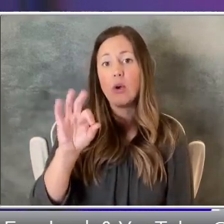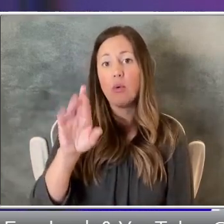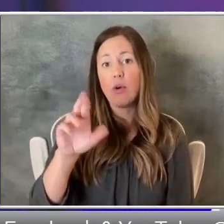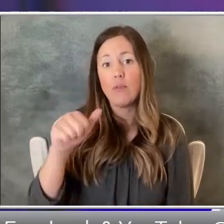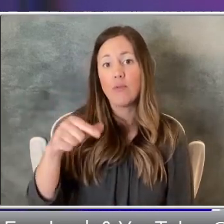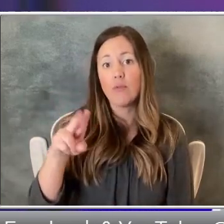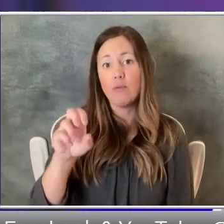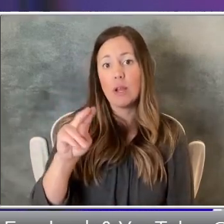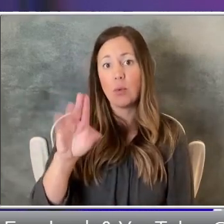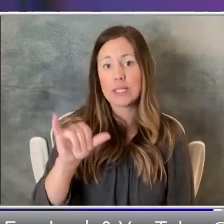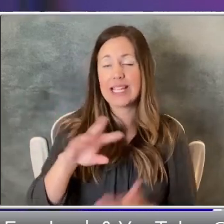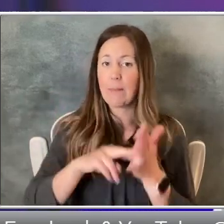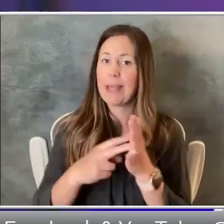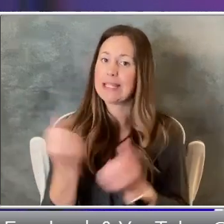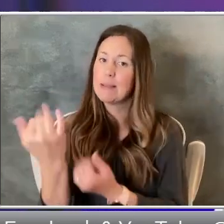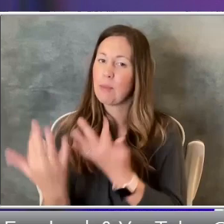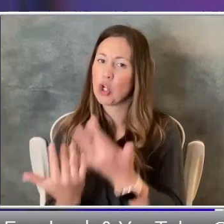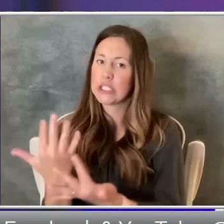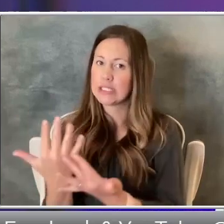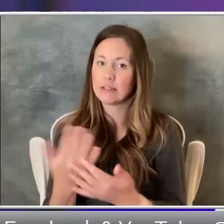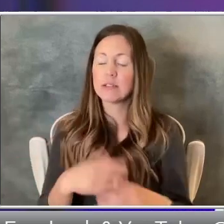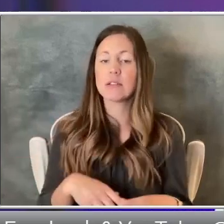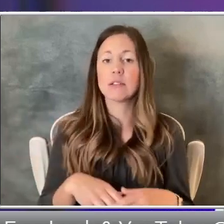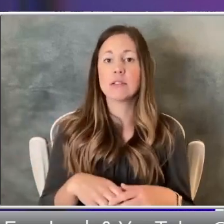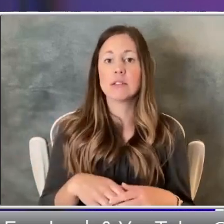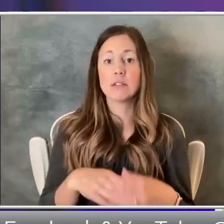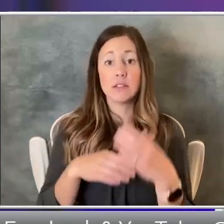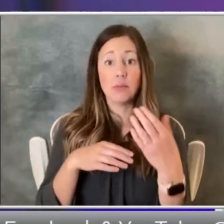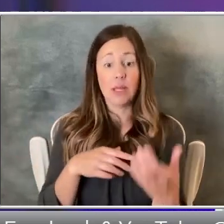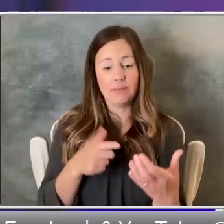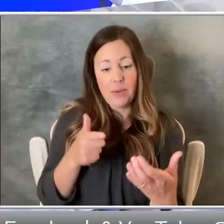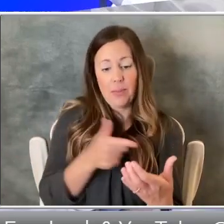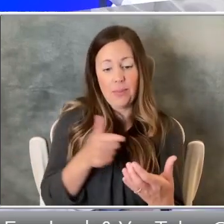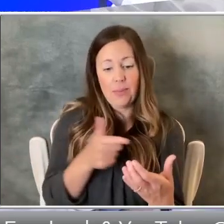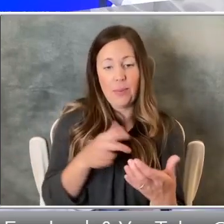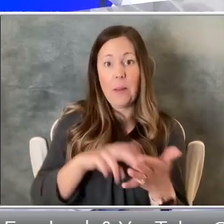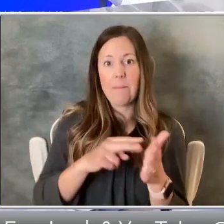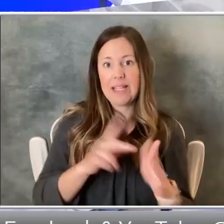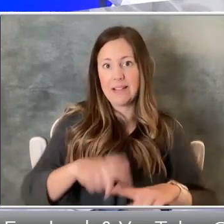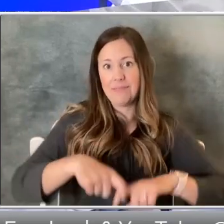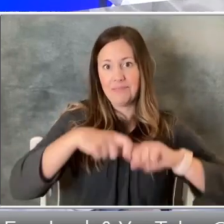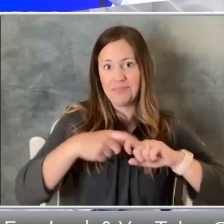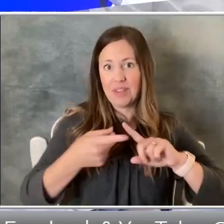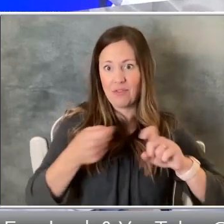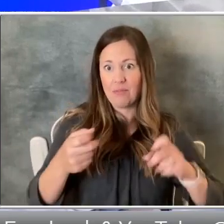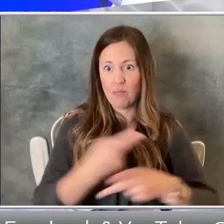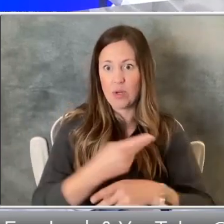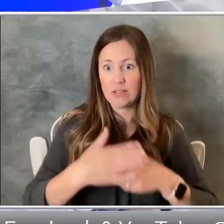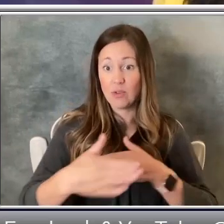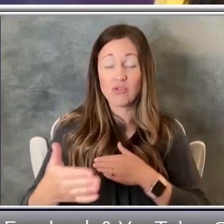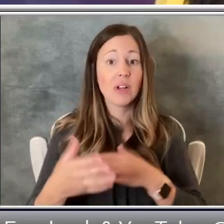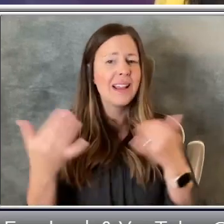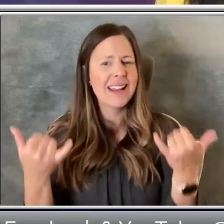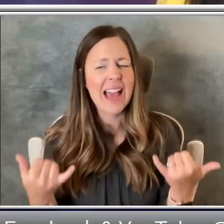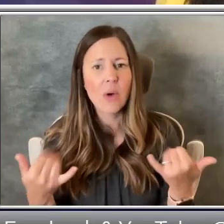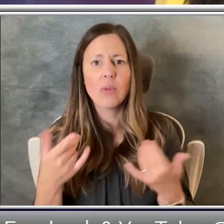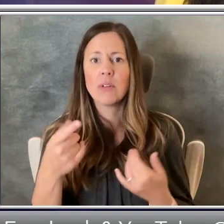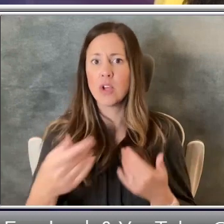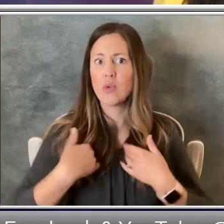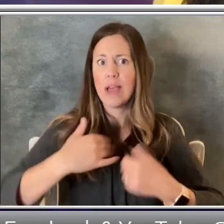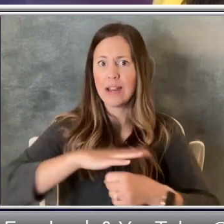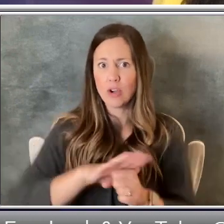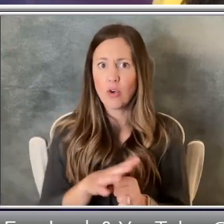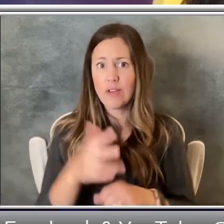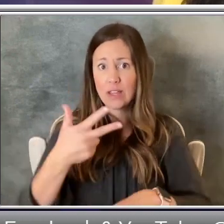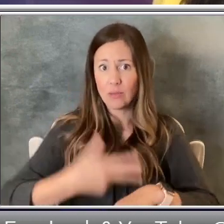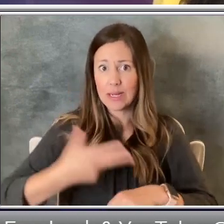in a selective fashion so that this circuit can't continue in the future. Brittany, I have to get to the COVID part because you had COVID 3 times